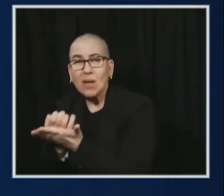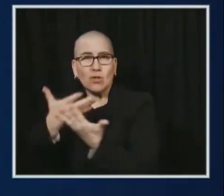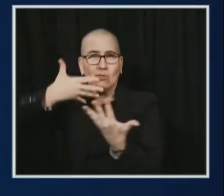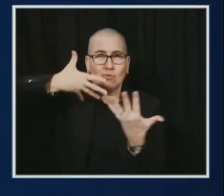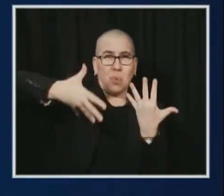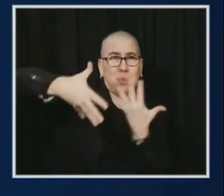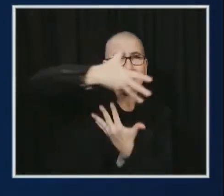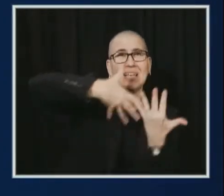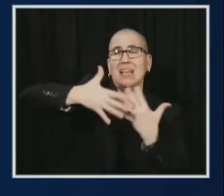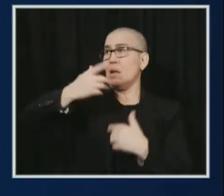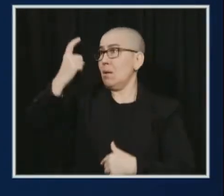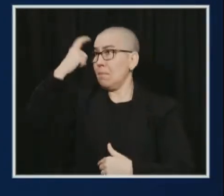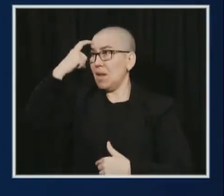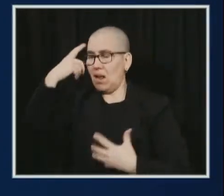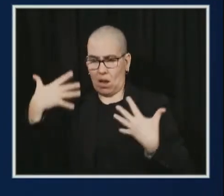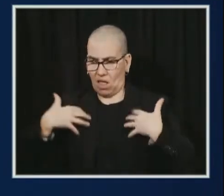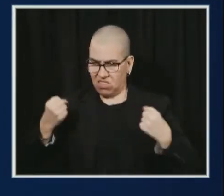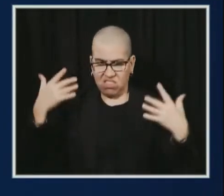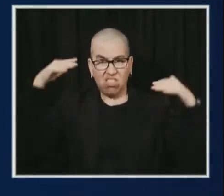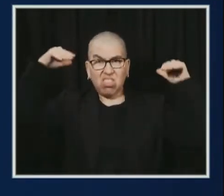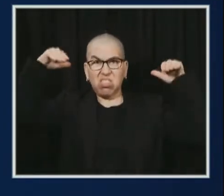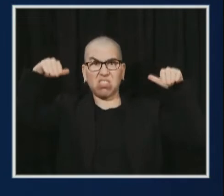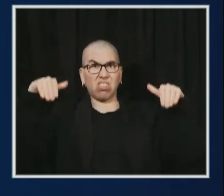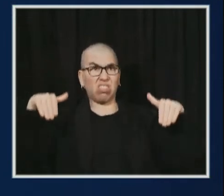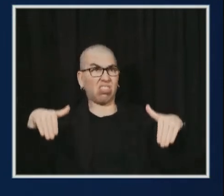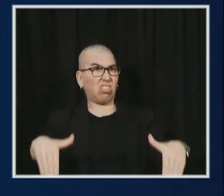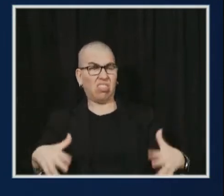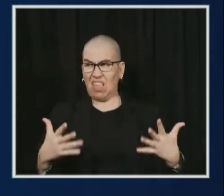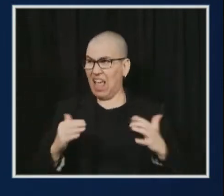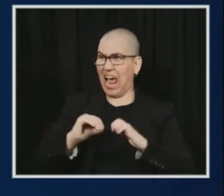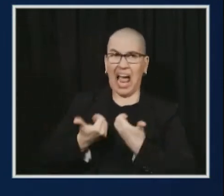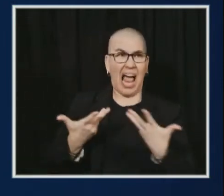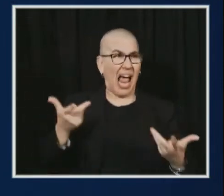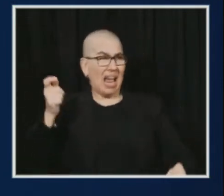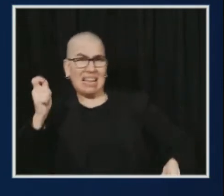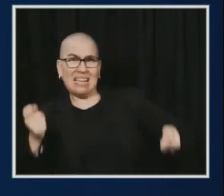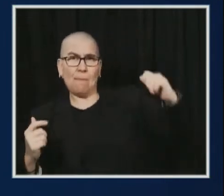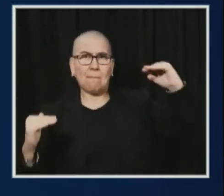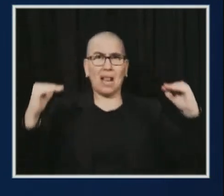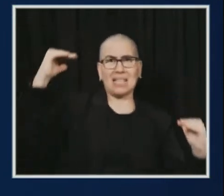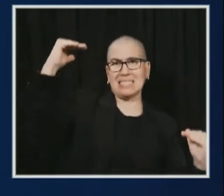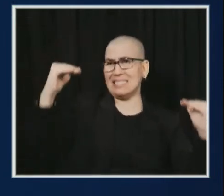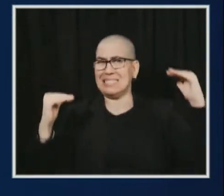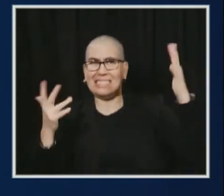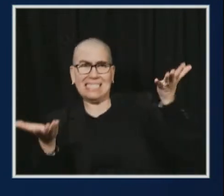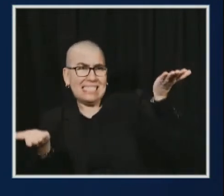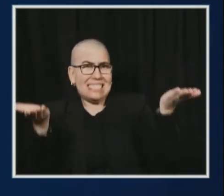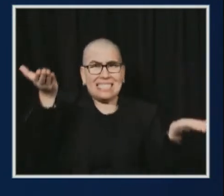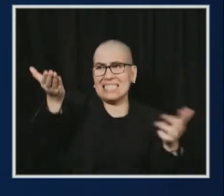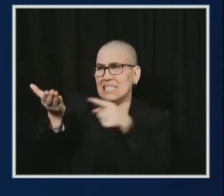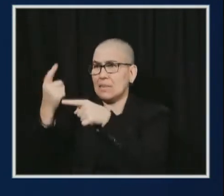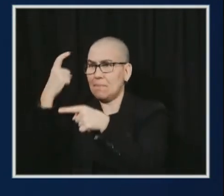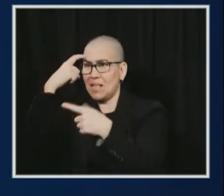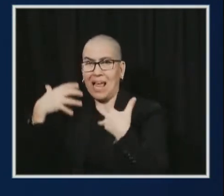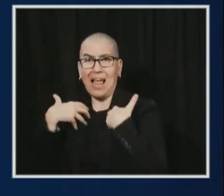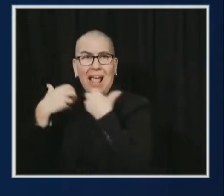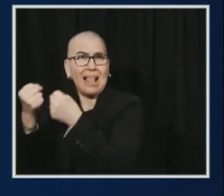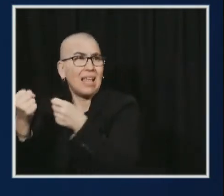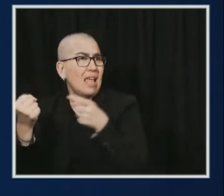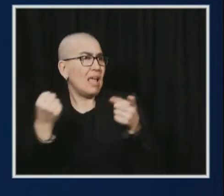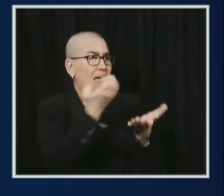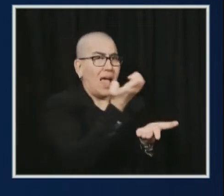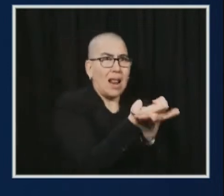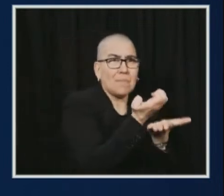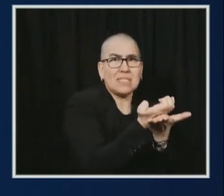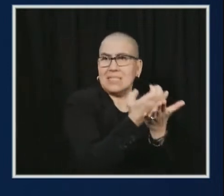We talked this whole time about how did we measure the health benefits, the economic benefits, and the well-being, and how did we find that Venn diagram where we got in the middle,